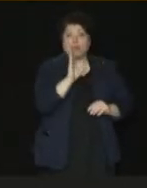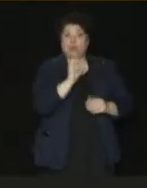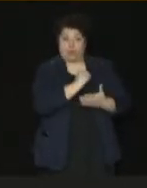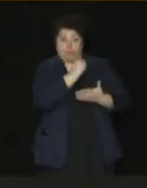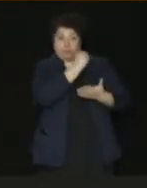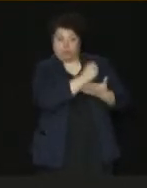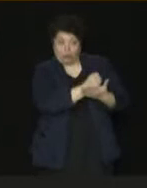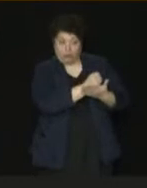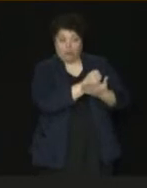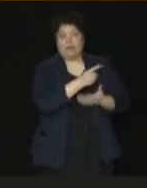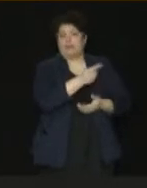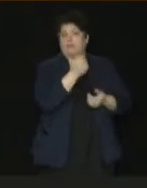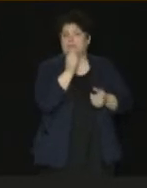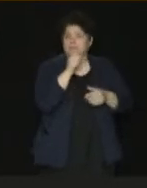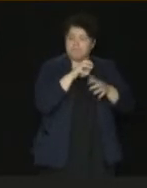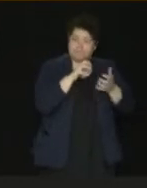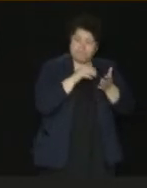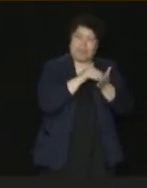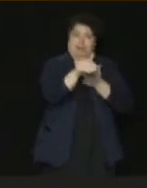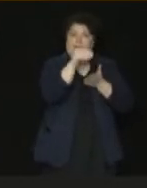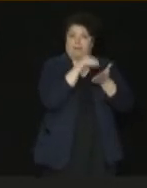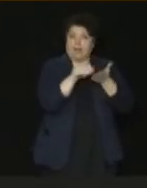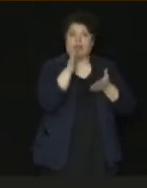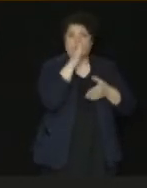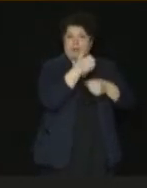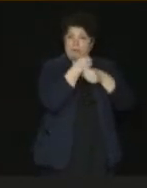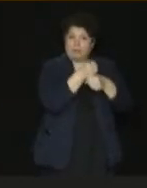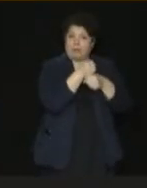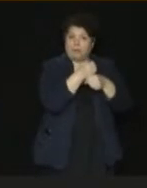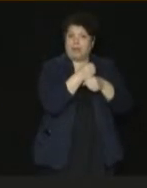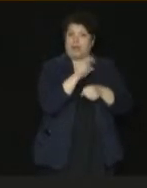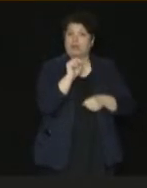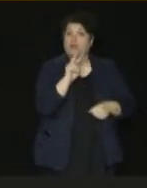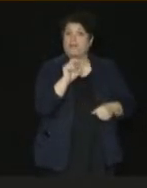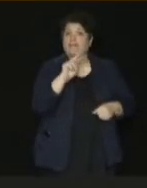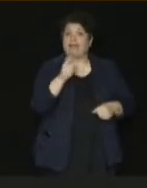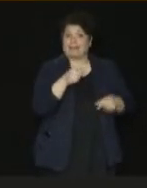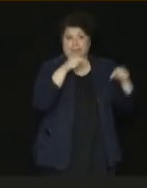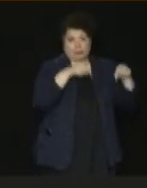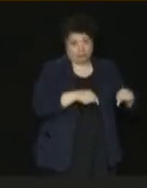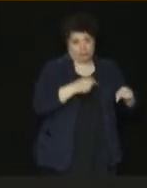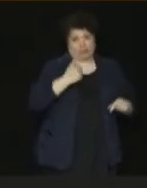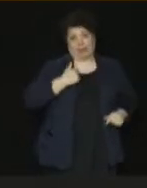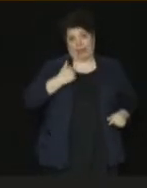of Novavax COVID-19 doses will be made right here at home.